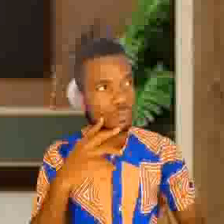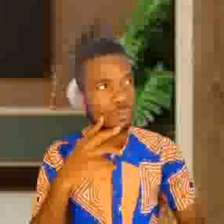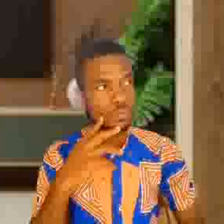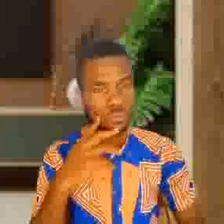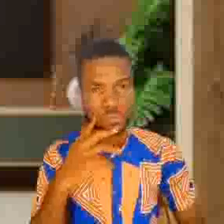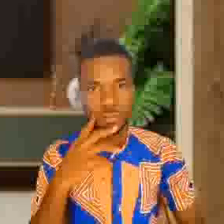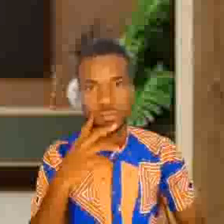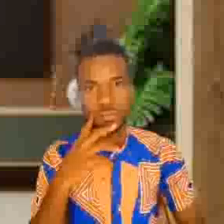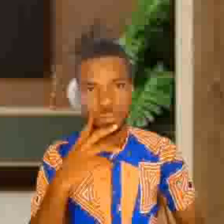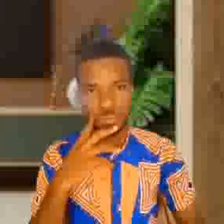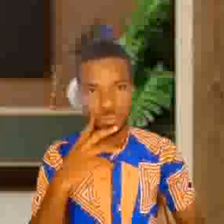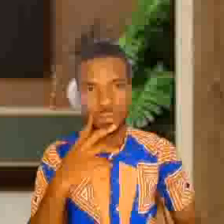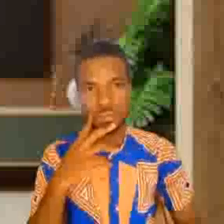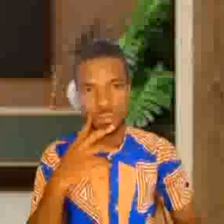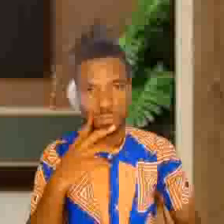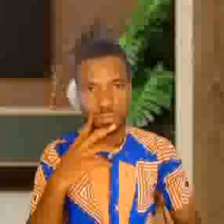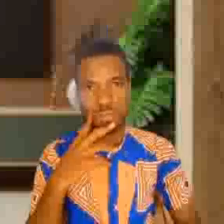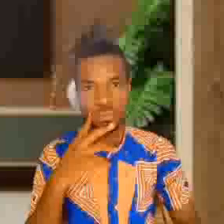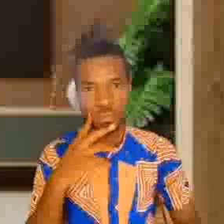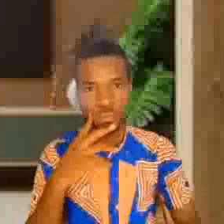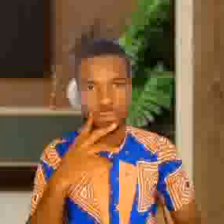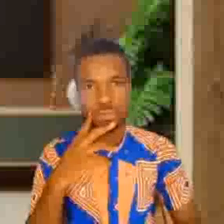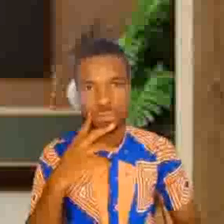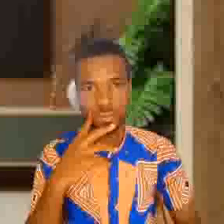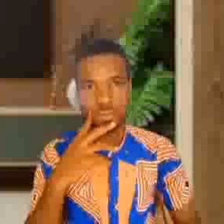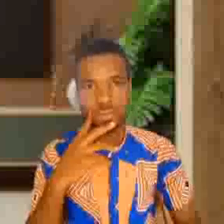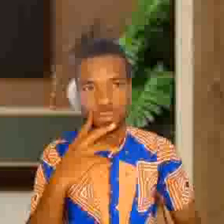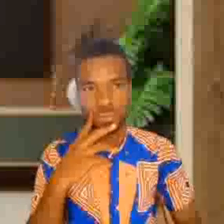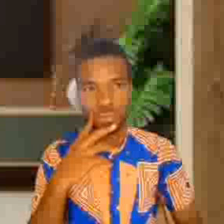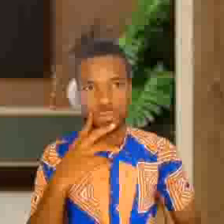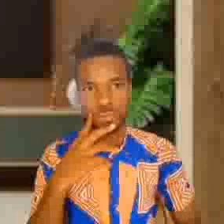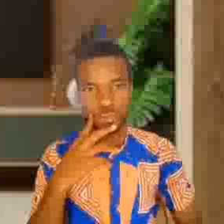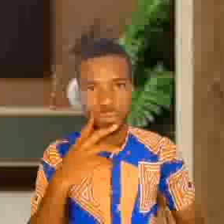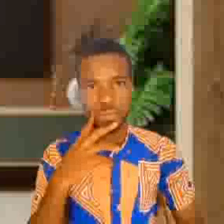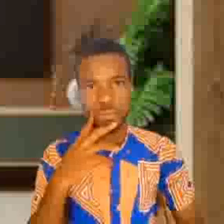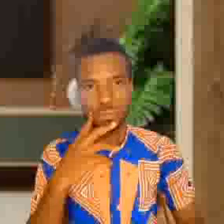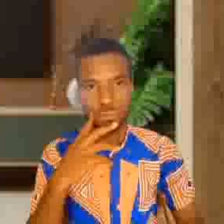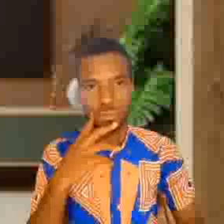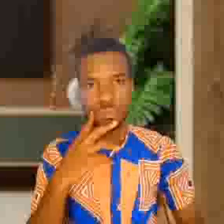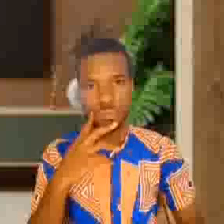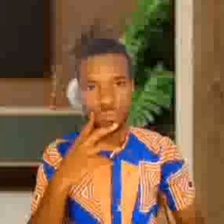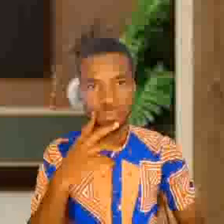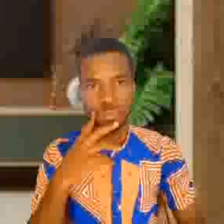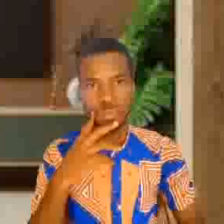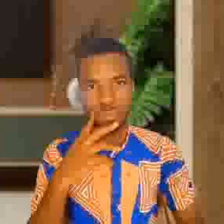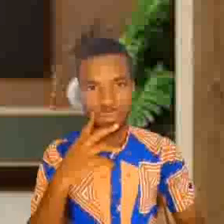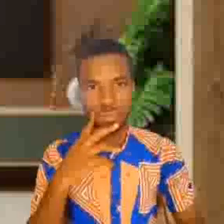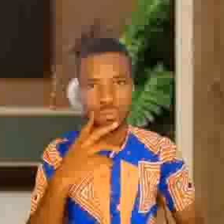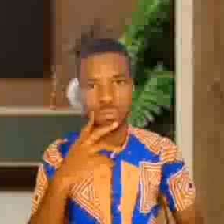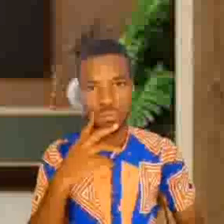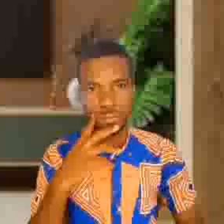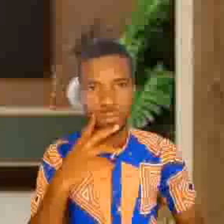Those guys were sucked into God full time. They only showed up seasonally. And when every time they showed up, it was God that showed up.